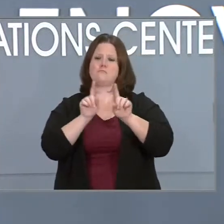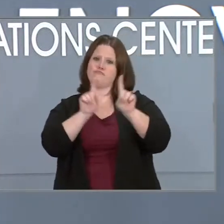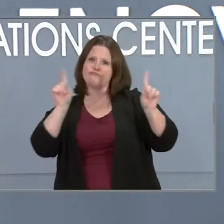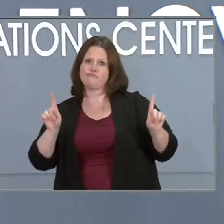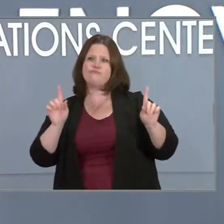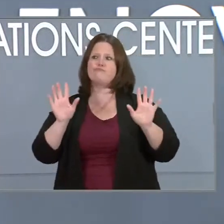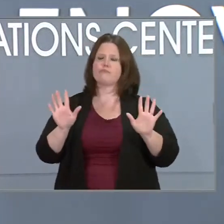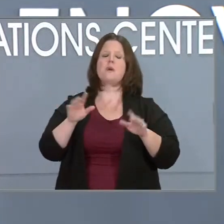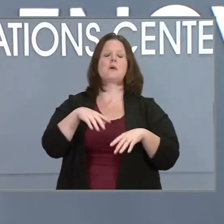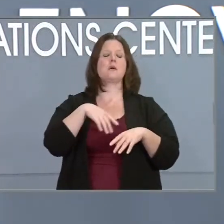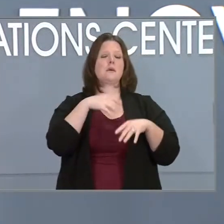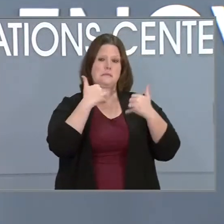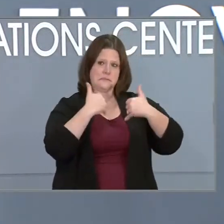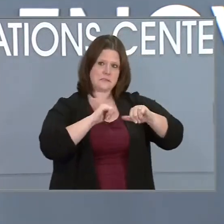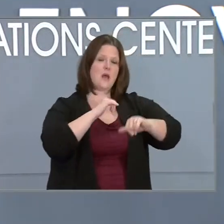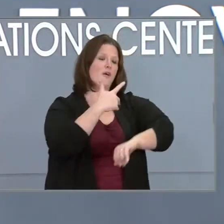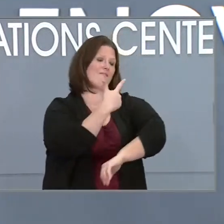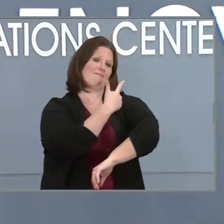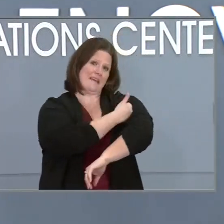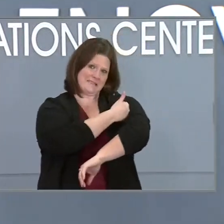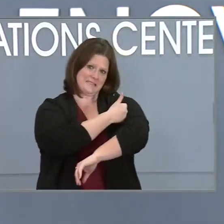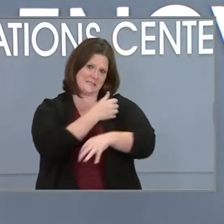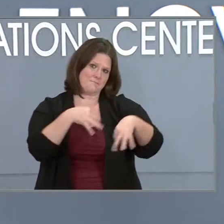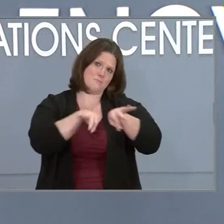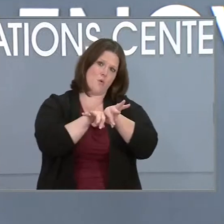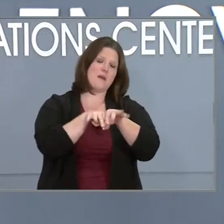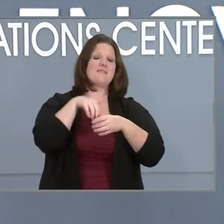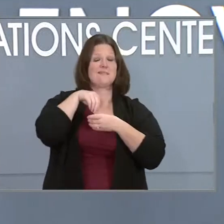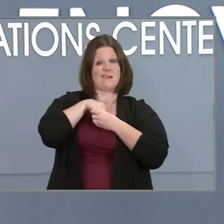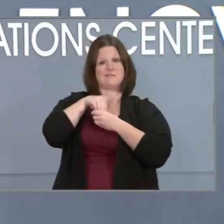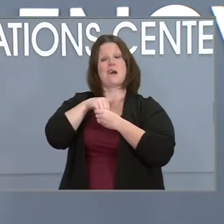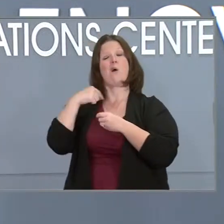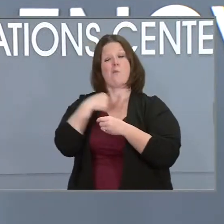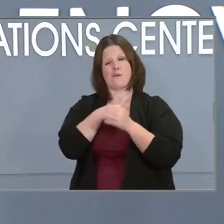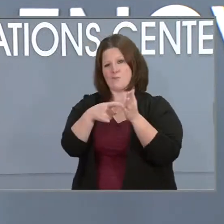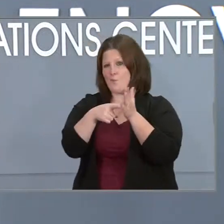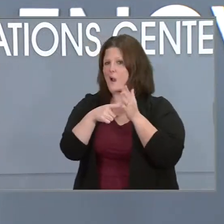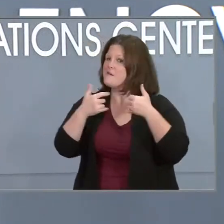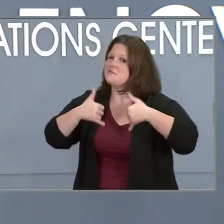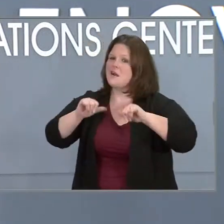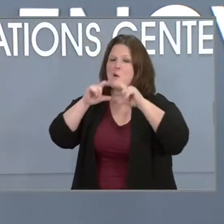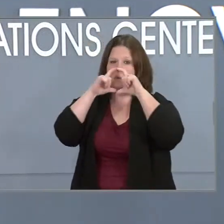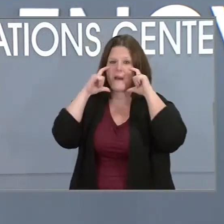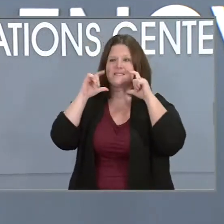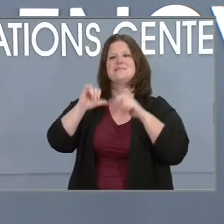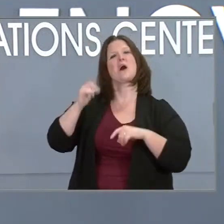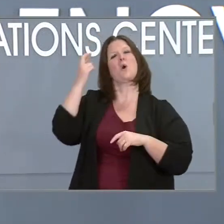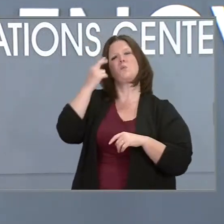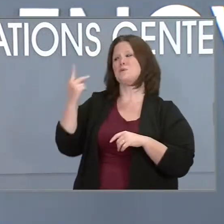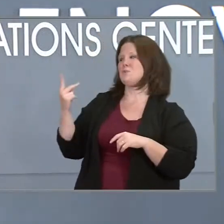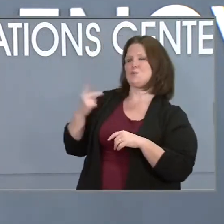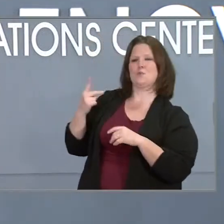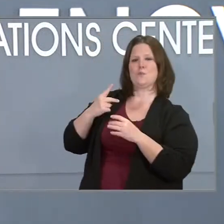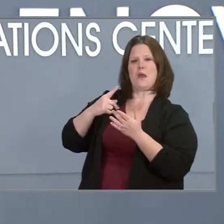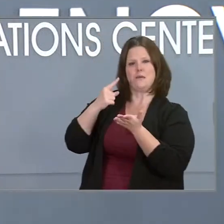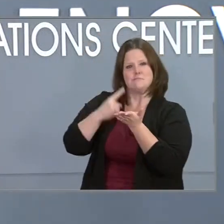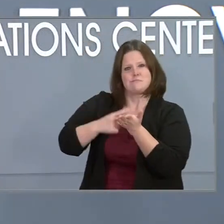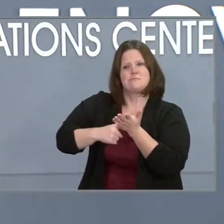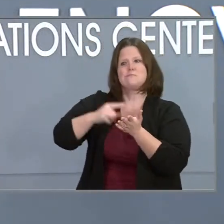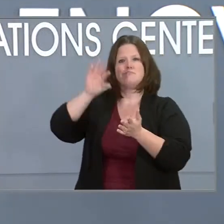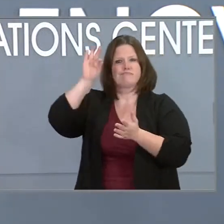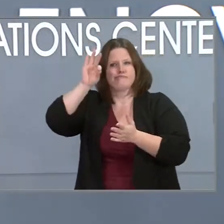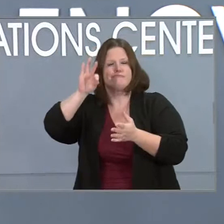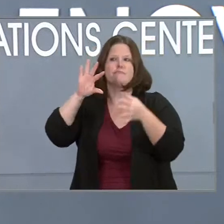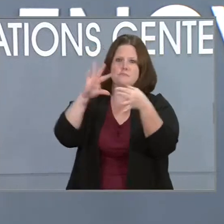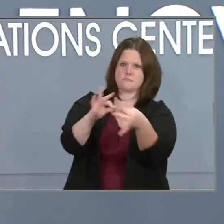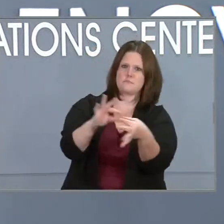still is going to be the thing that's going to protect most of us most of the time. And that's why the governor and myself, we're spending our time talking about vaccines and why they're so